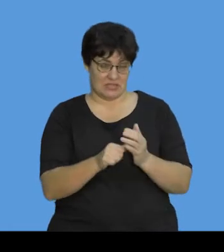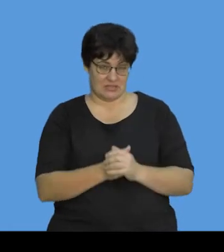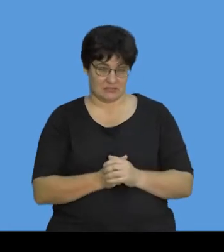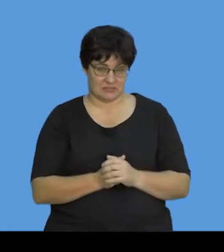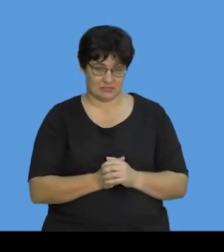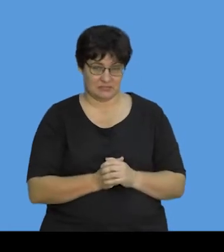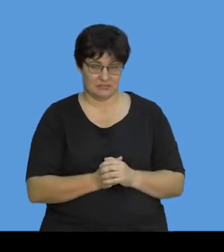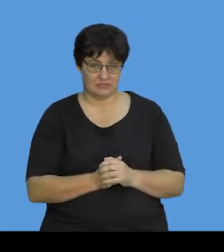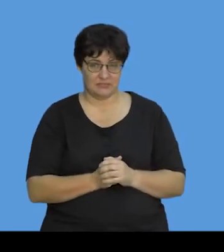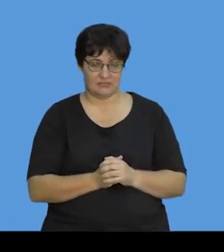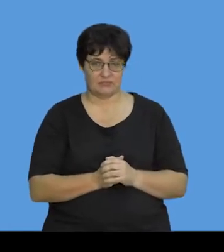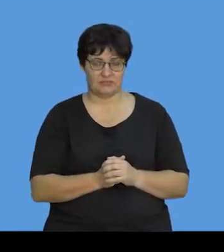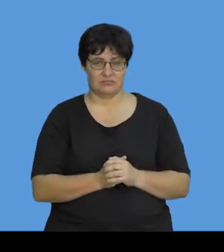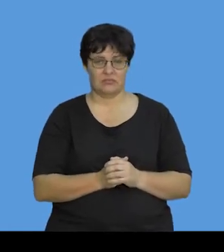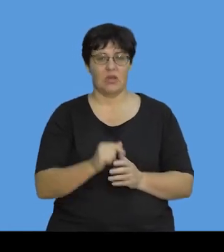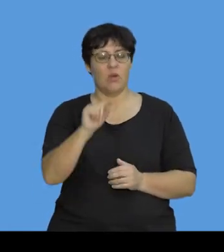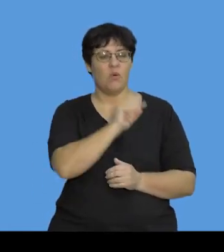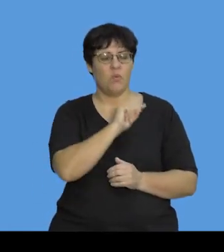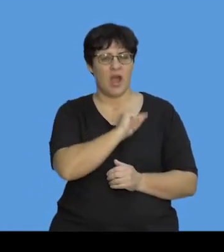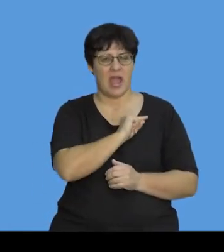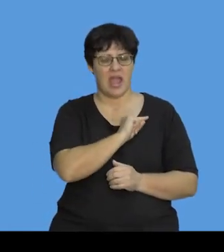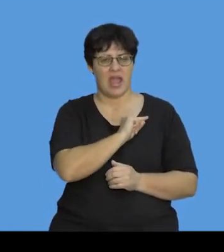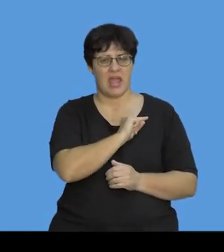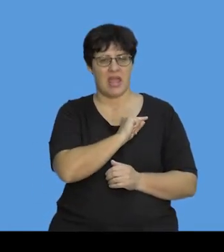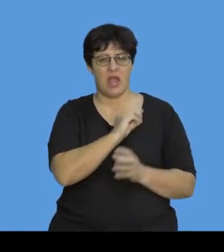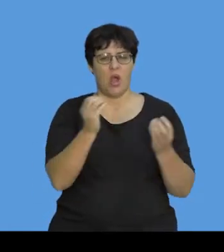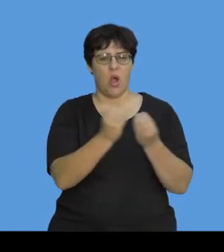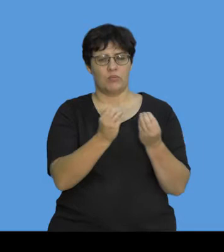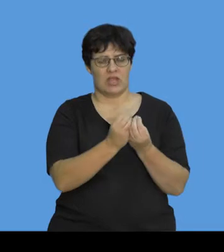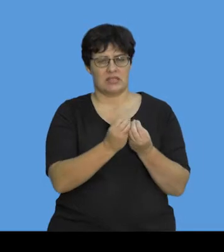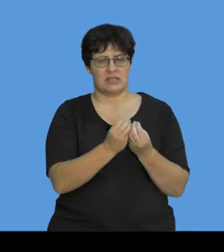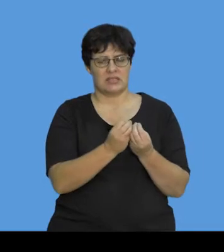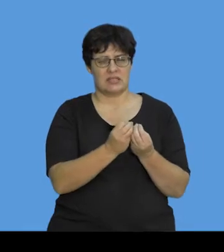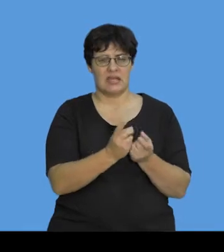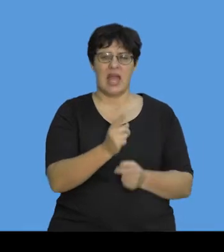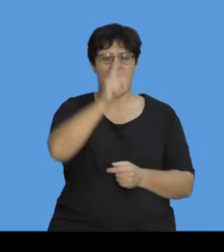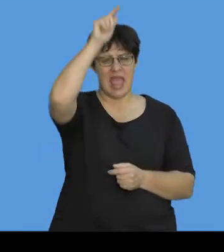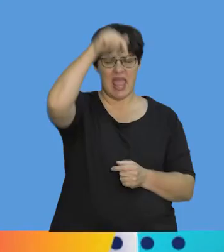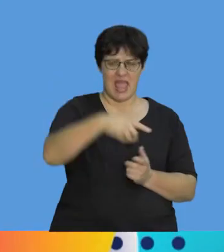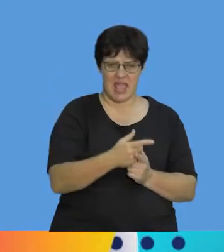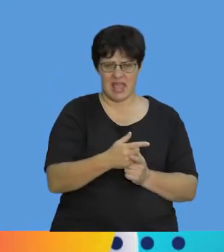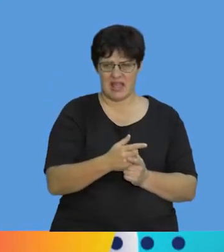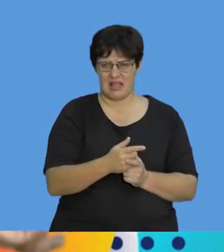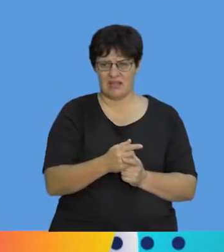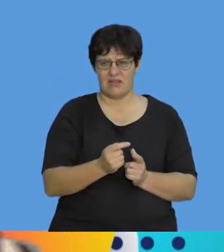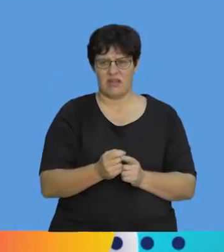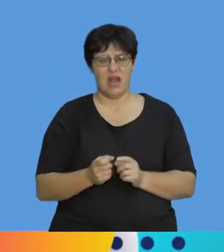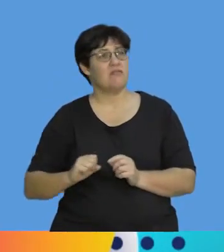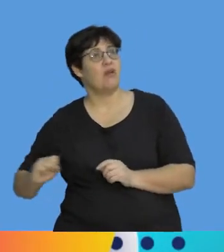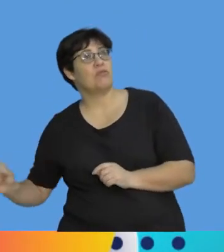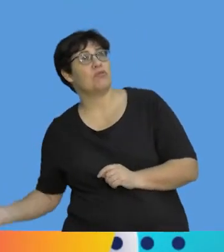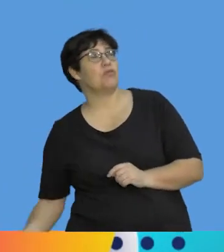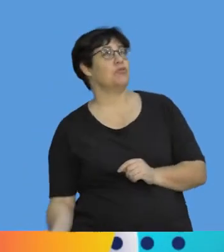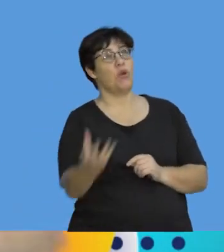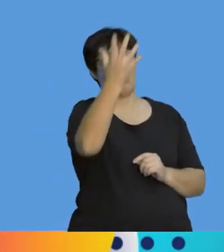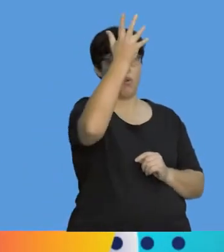to start. Why do objects that fly through the air have the same sort of motion? So why is it if I throw a